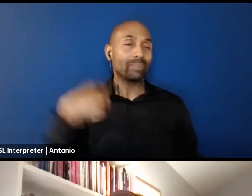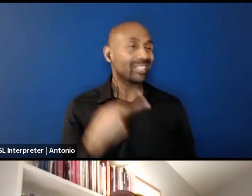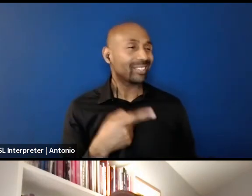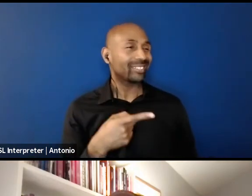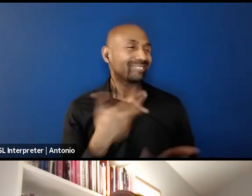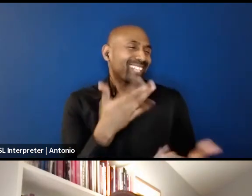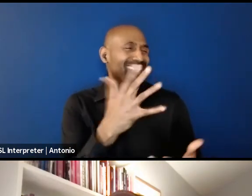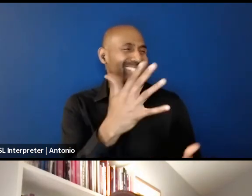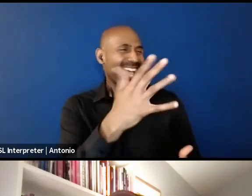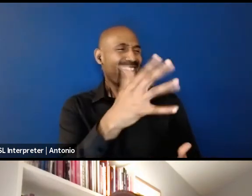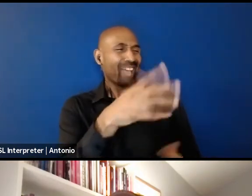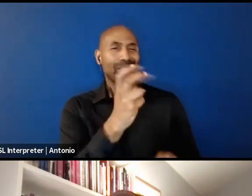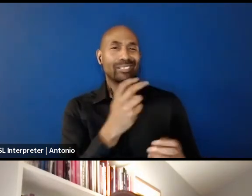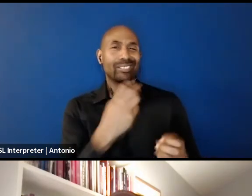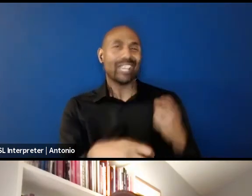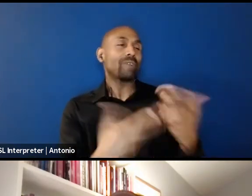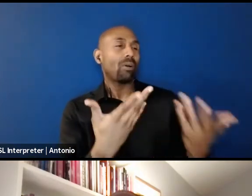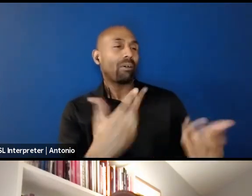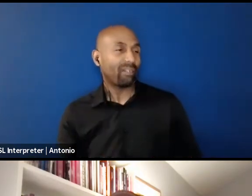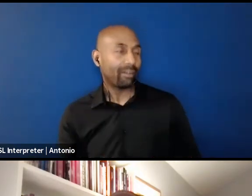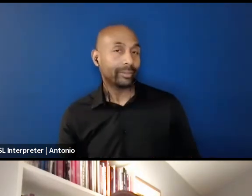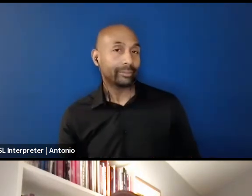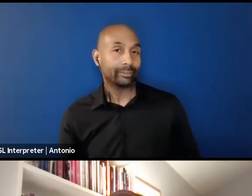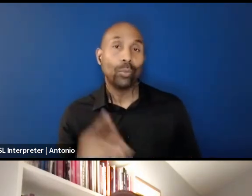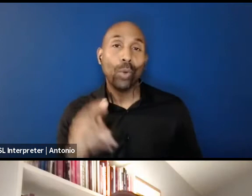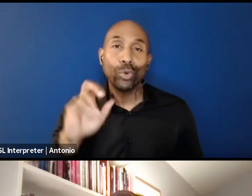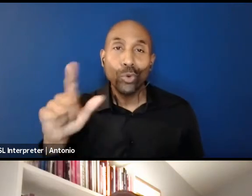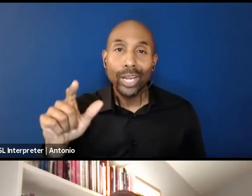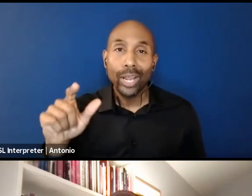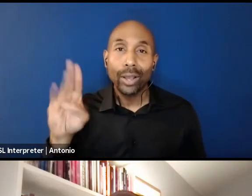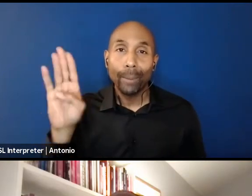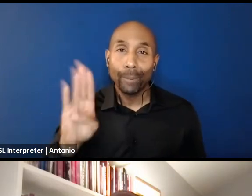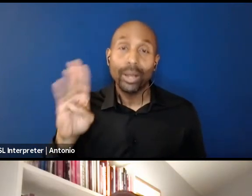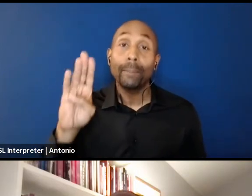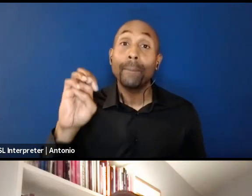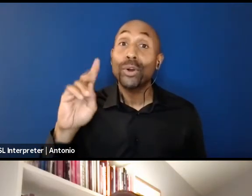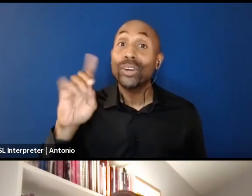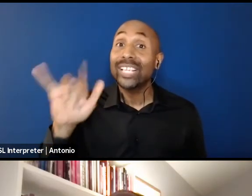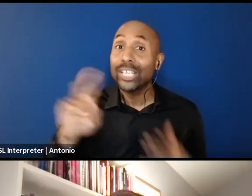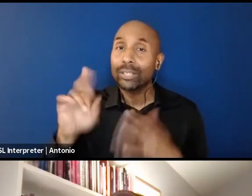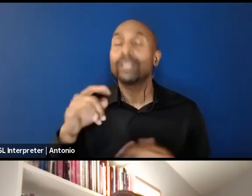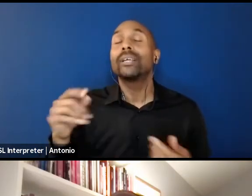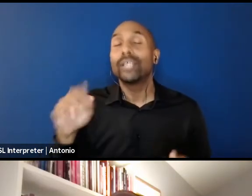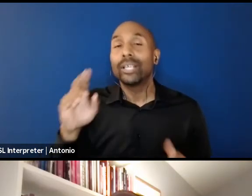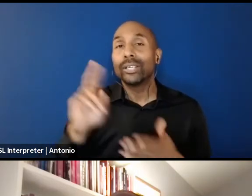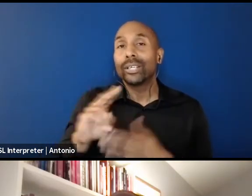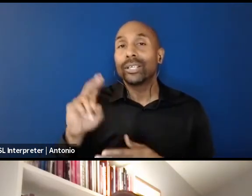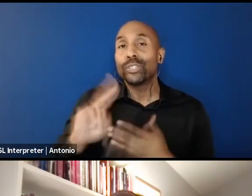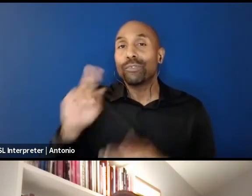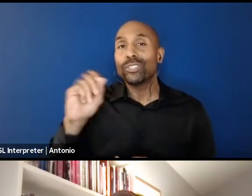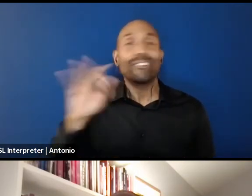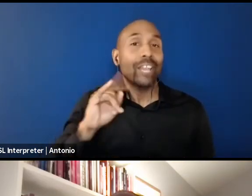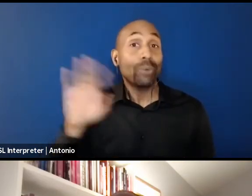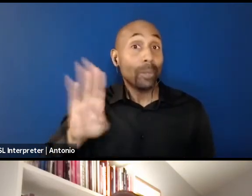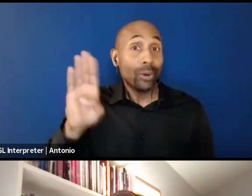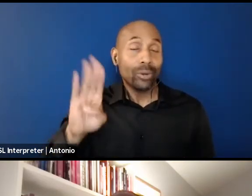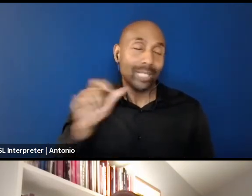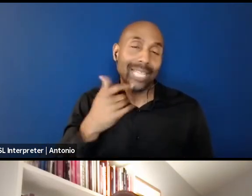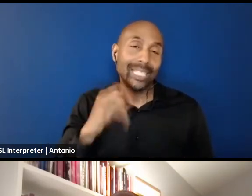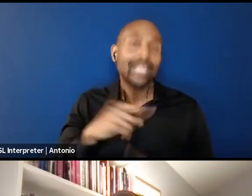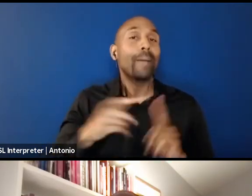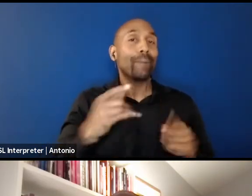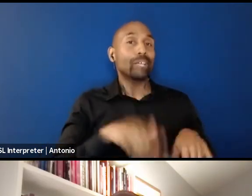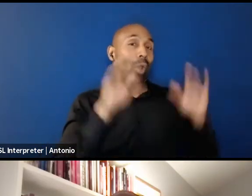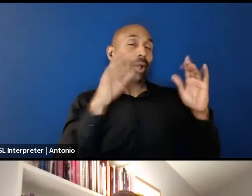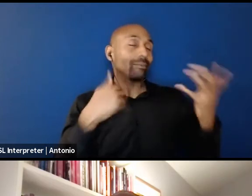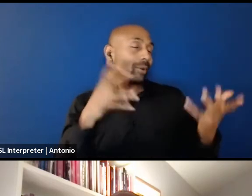not at Cornell, or not at Berkeley, but I've heard it in my life. Okay. Right. And I like,